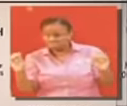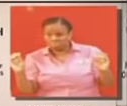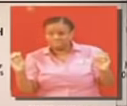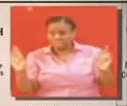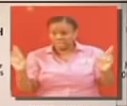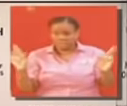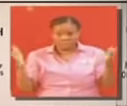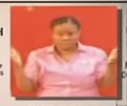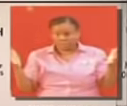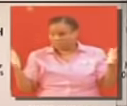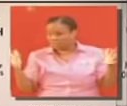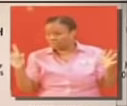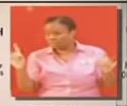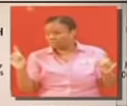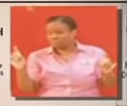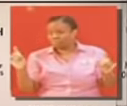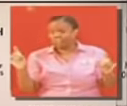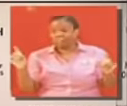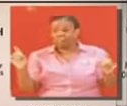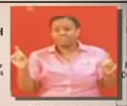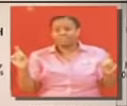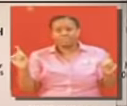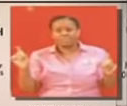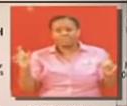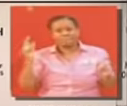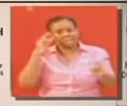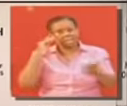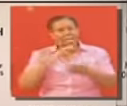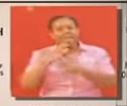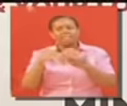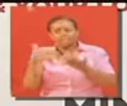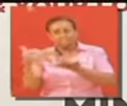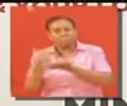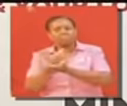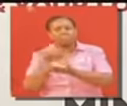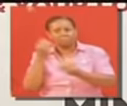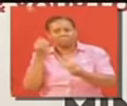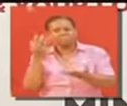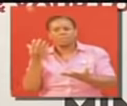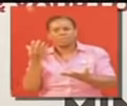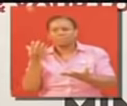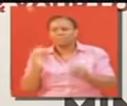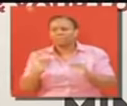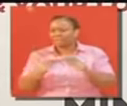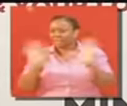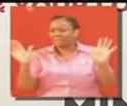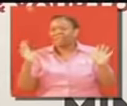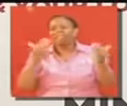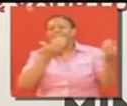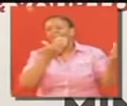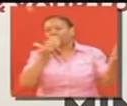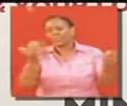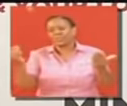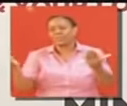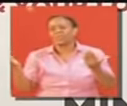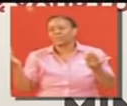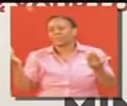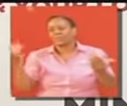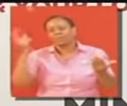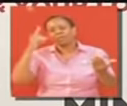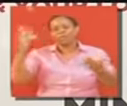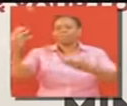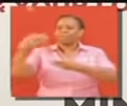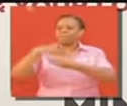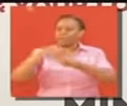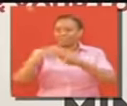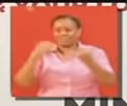And I think we've given everyone an opportunity to indicate. Everyone is very clear. Thank you very much for your participation today. And